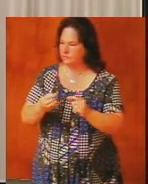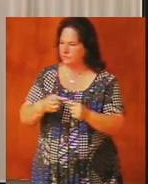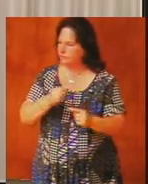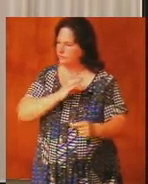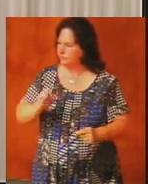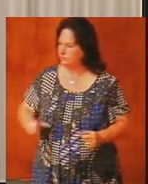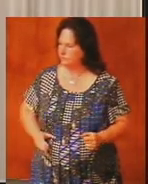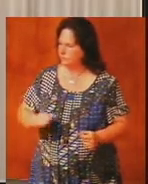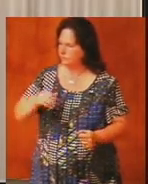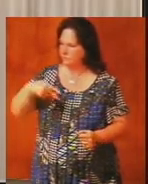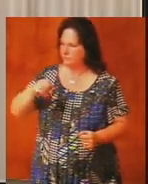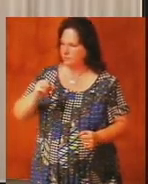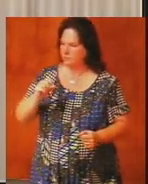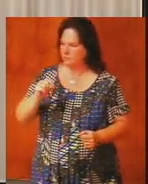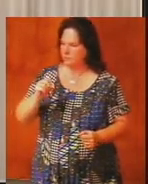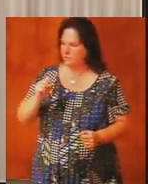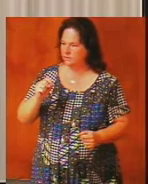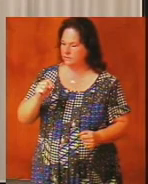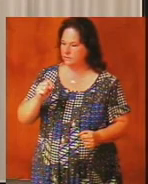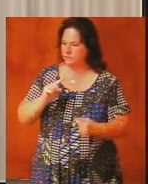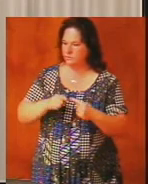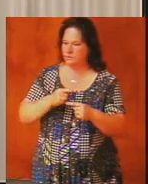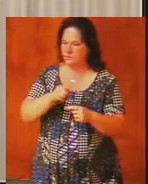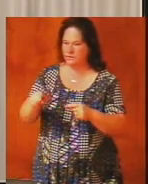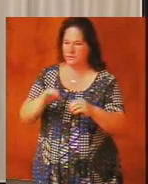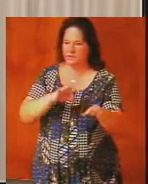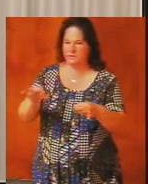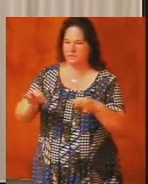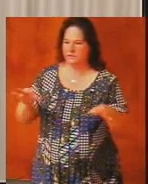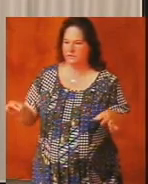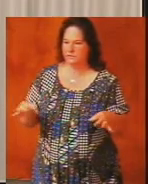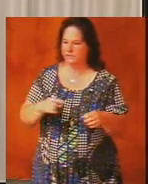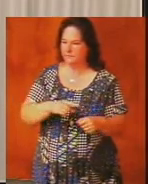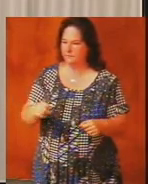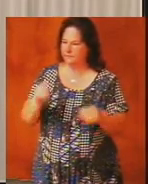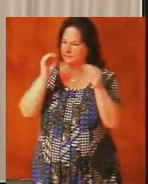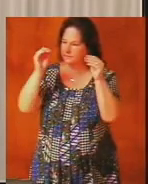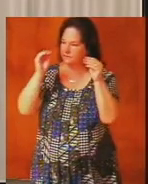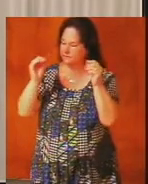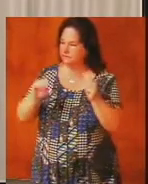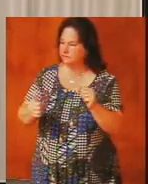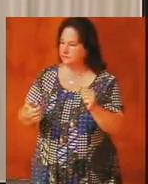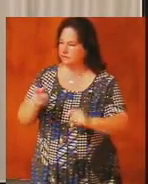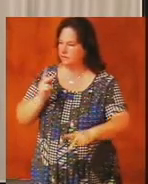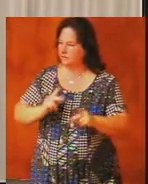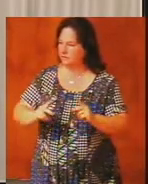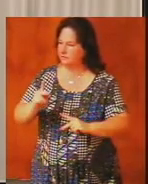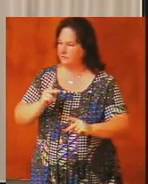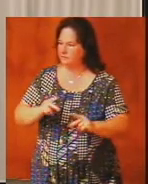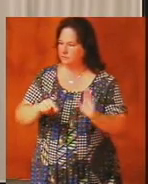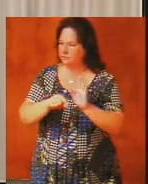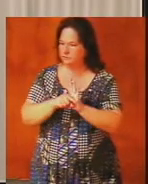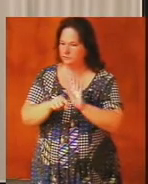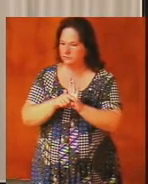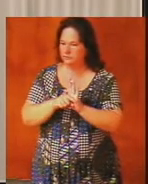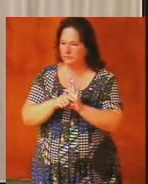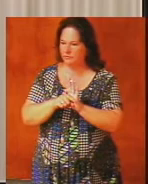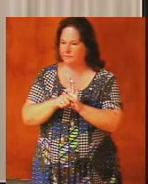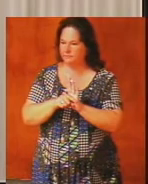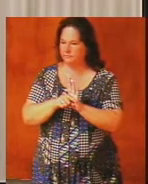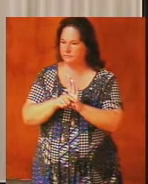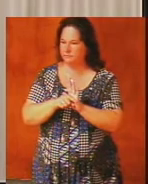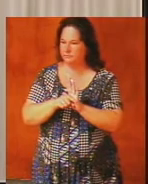on Pentecost, when they were scattered, they were teaching others the gospel.